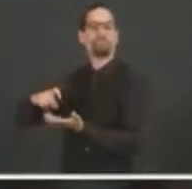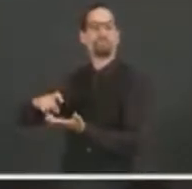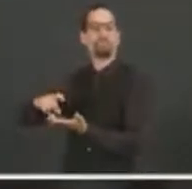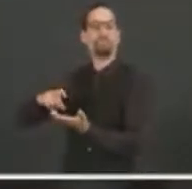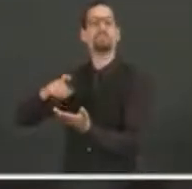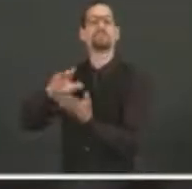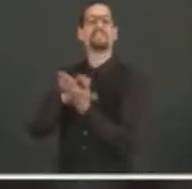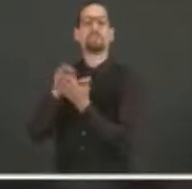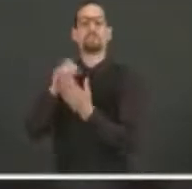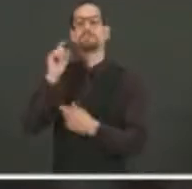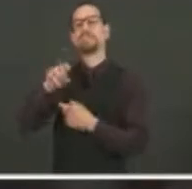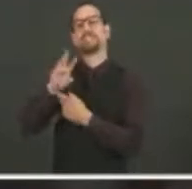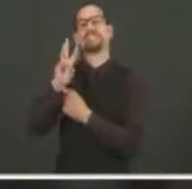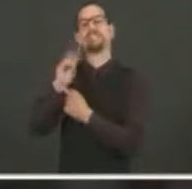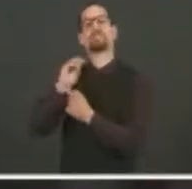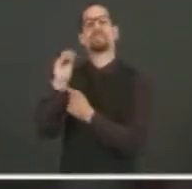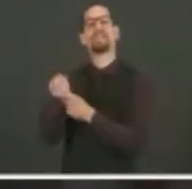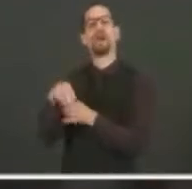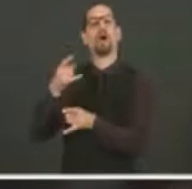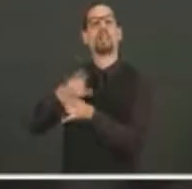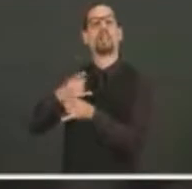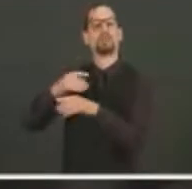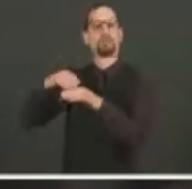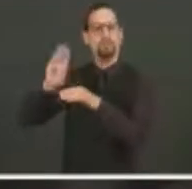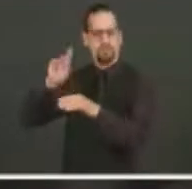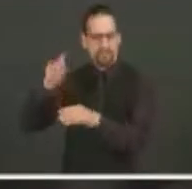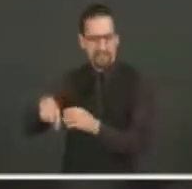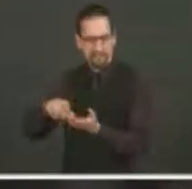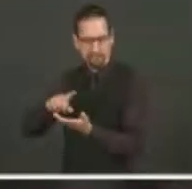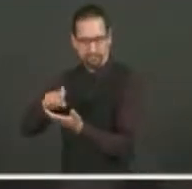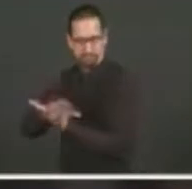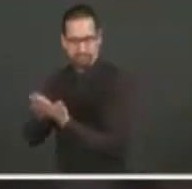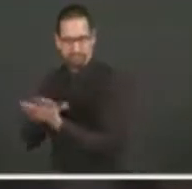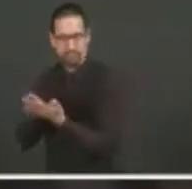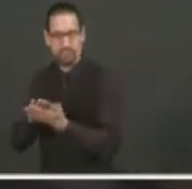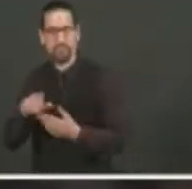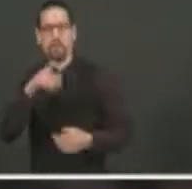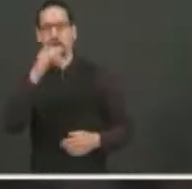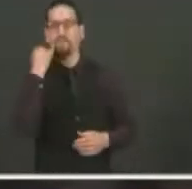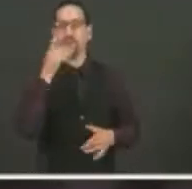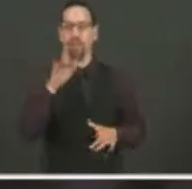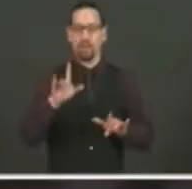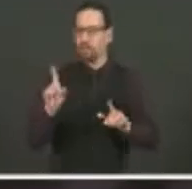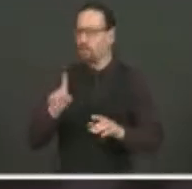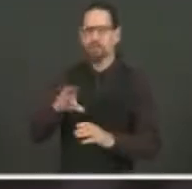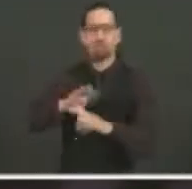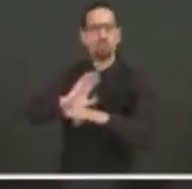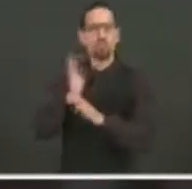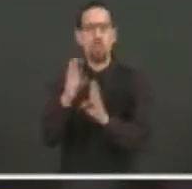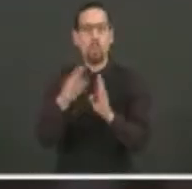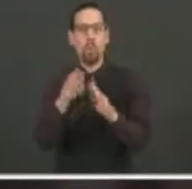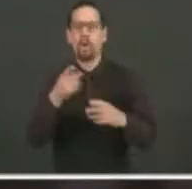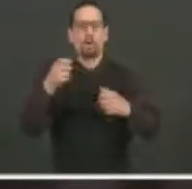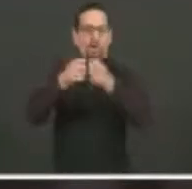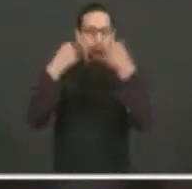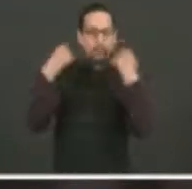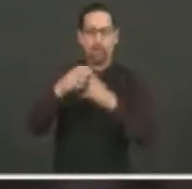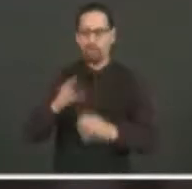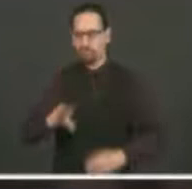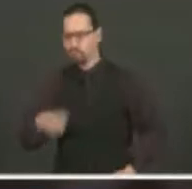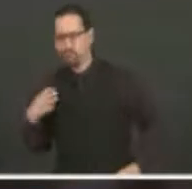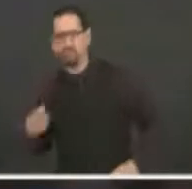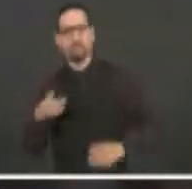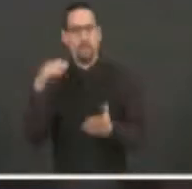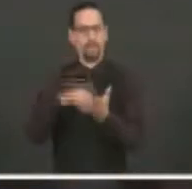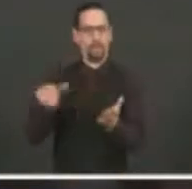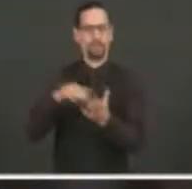environmental cleanings on high-touch surfaces in the different locations that you visit, and use good cough etiquette.